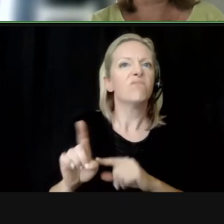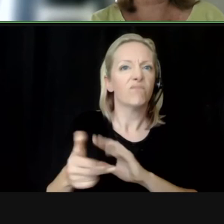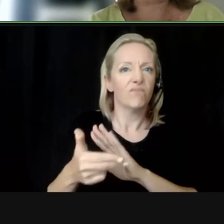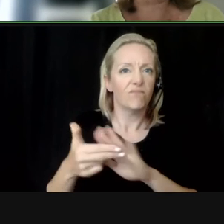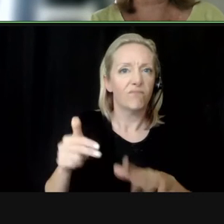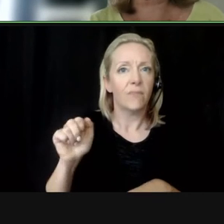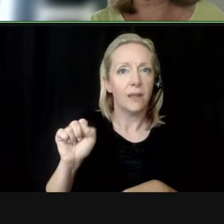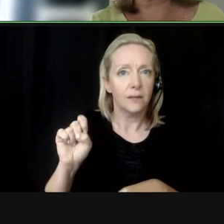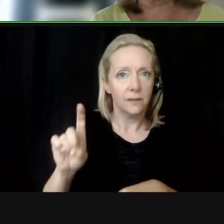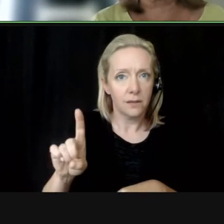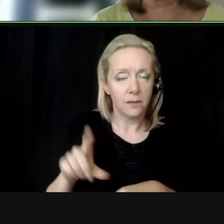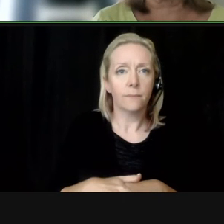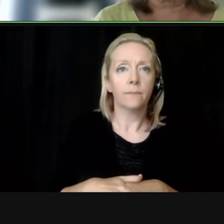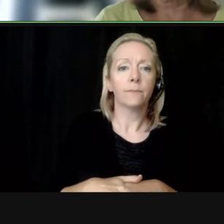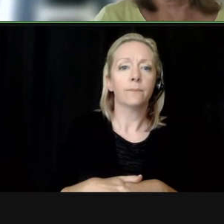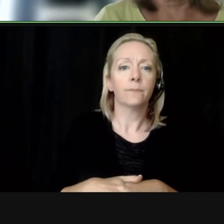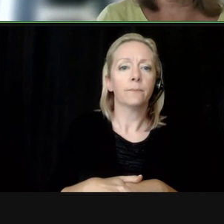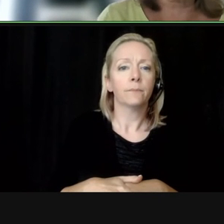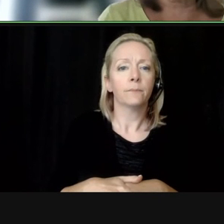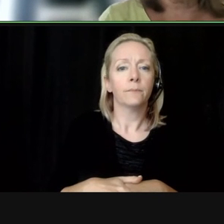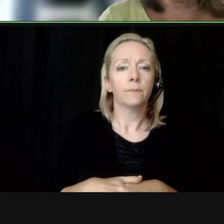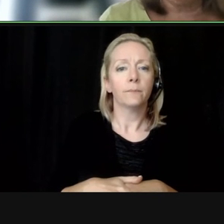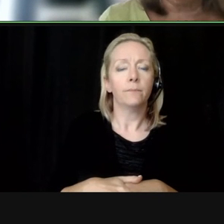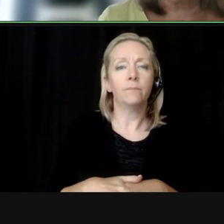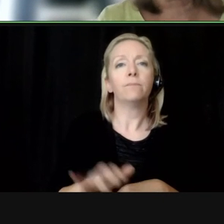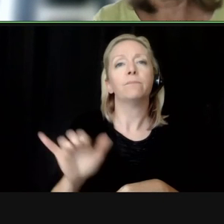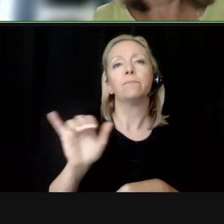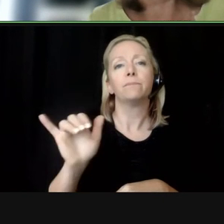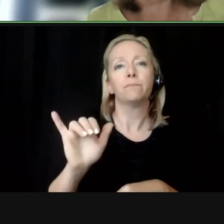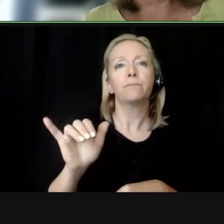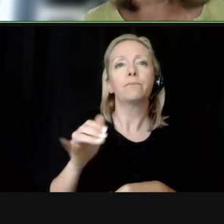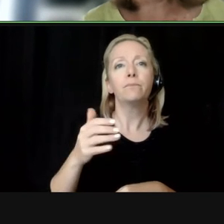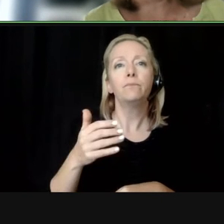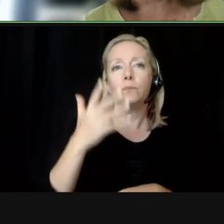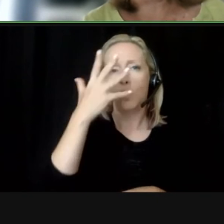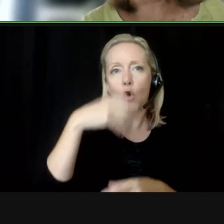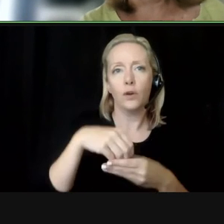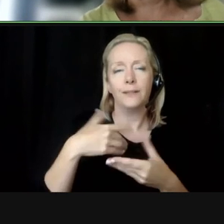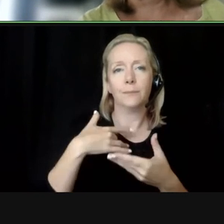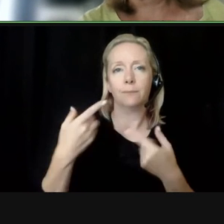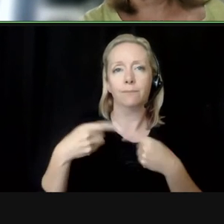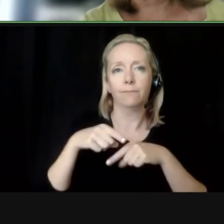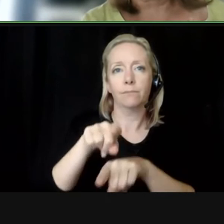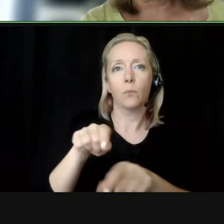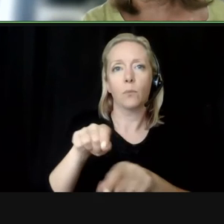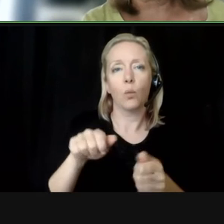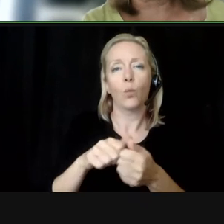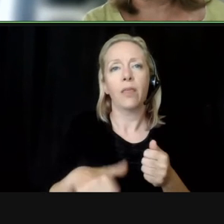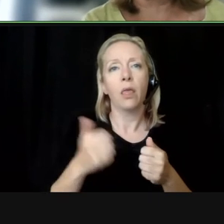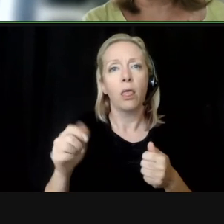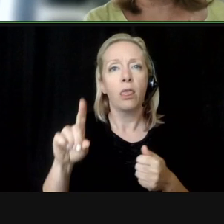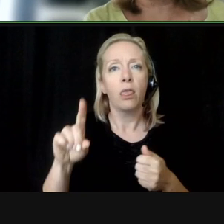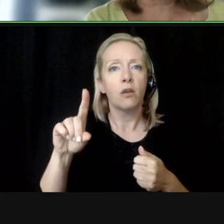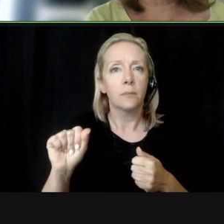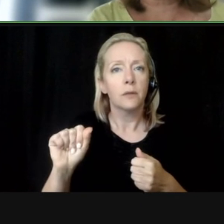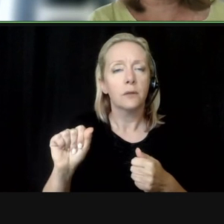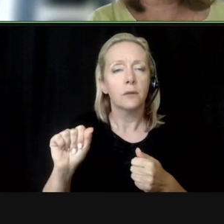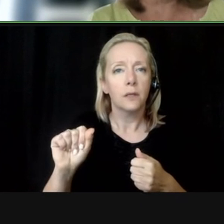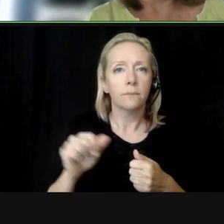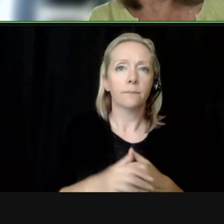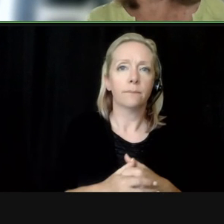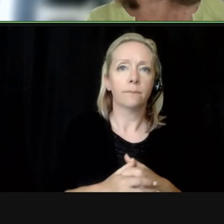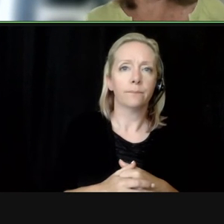that autism spectrum, there's also some comorbidities that children on the autism spectrum have.